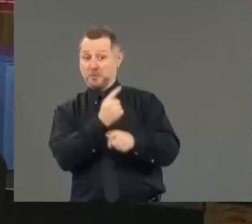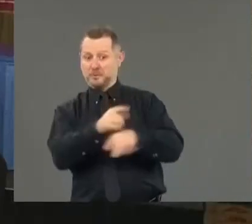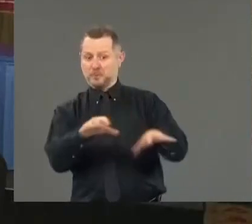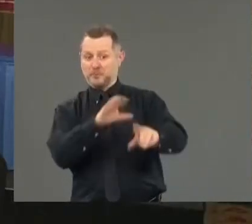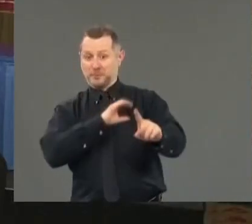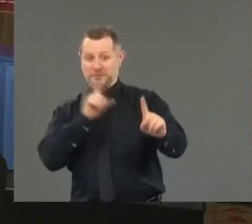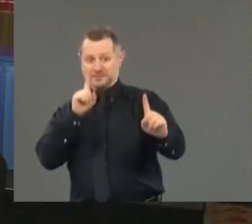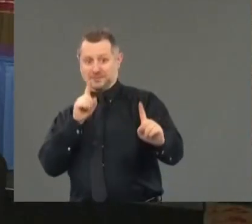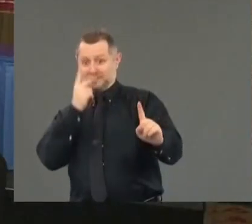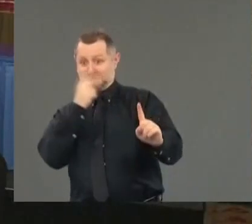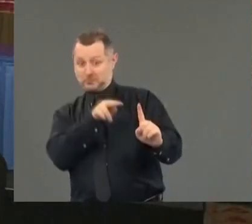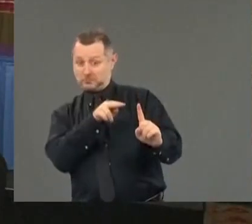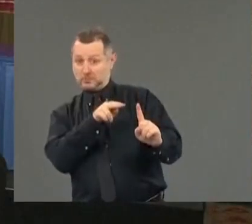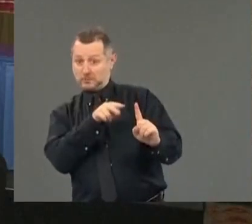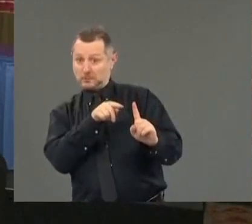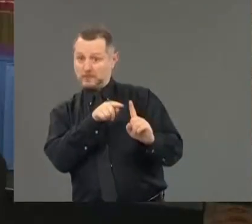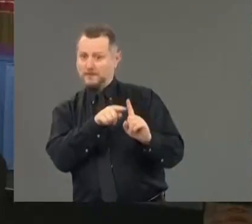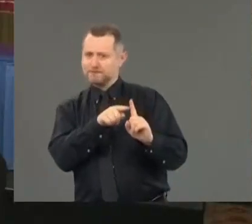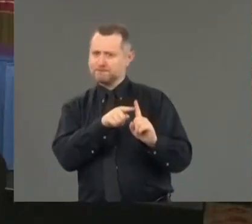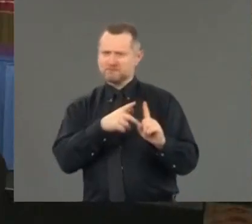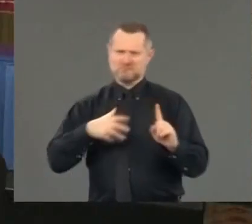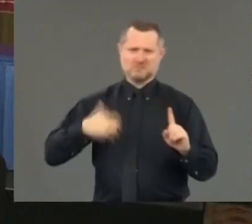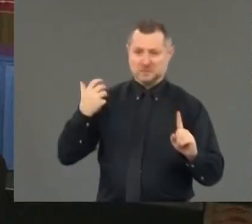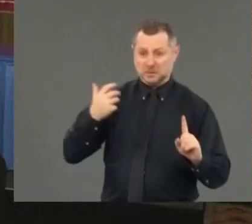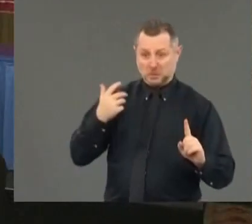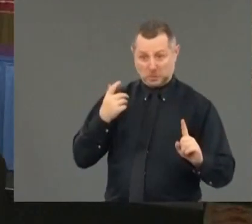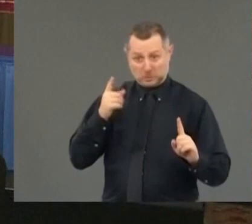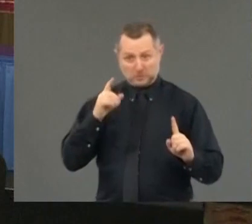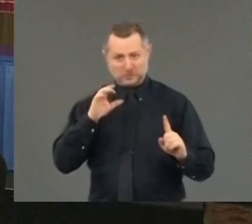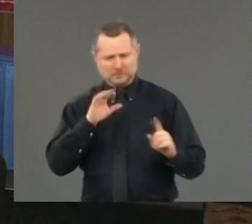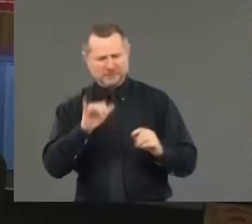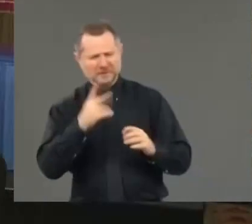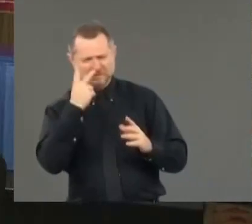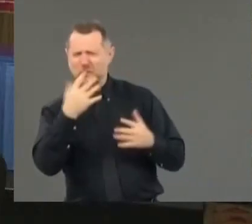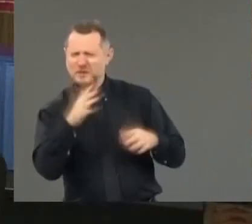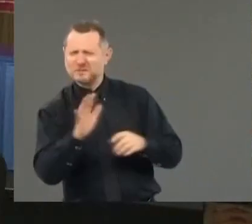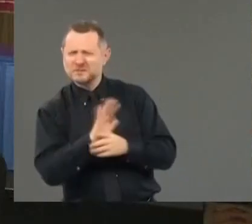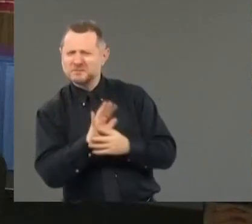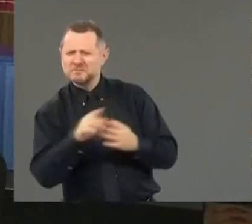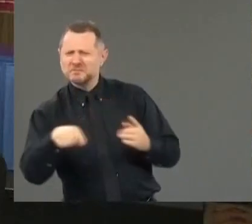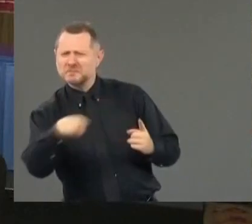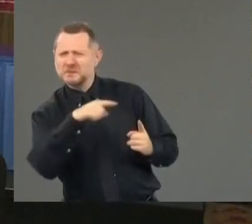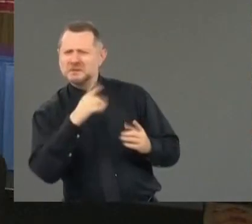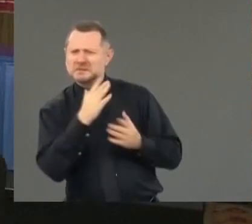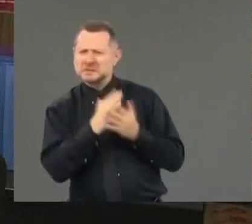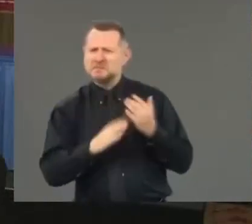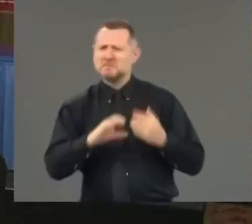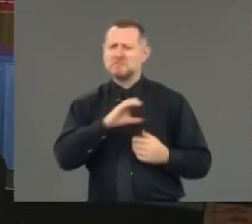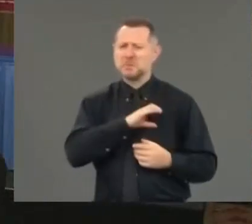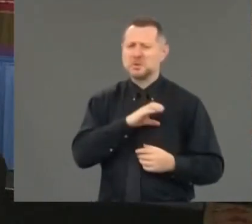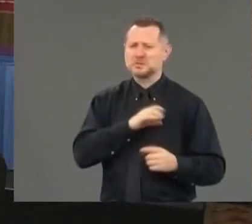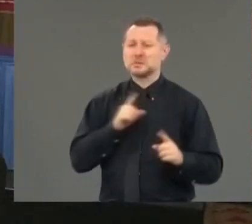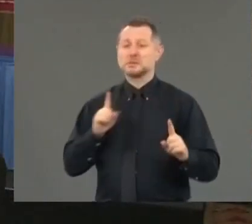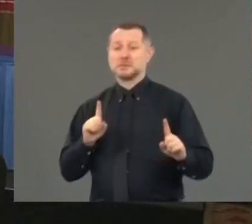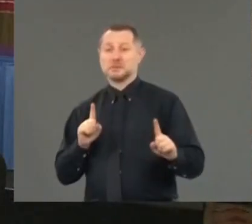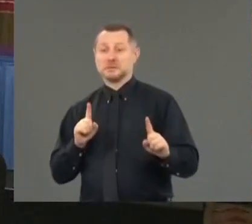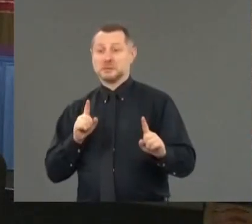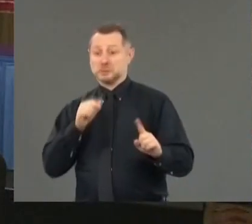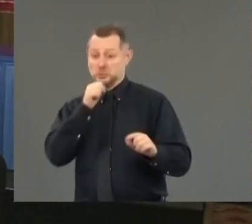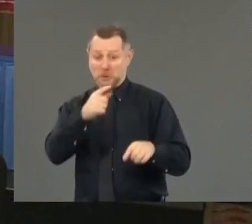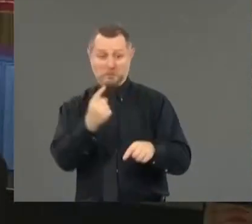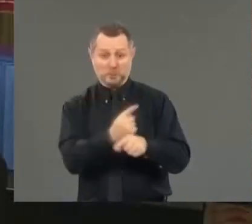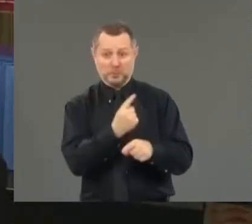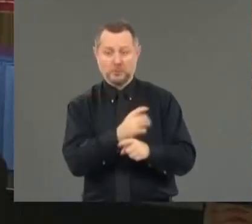what they're taking a lot from the videos that we're seeing of other law enforcement personnel who are watching something wrong happening and